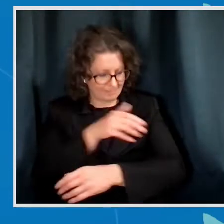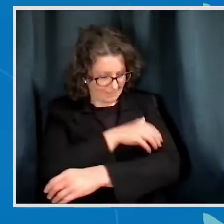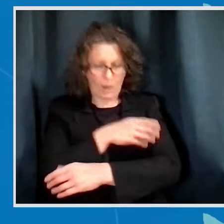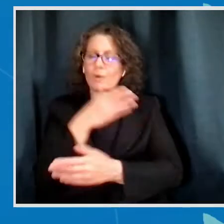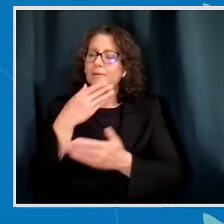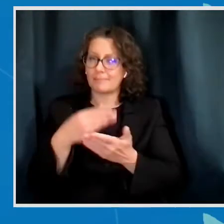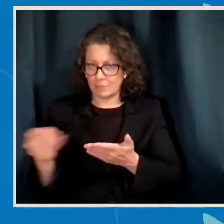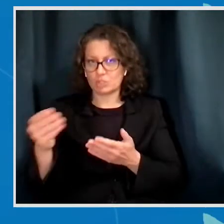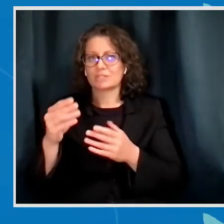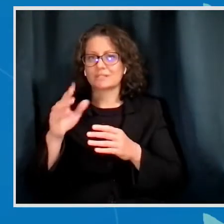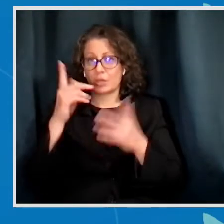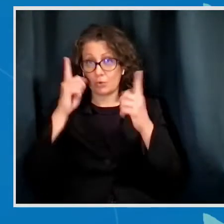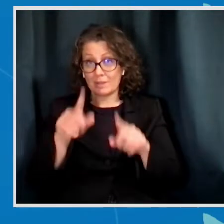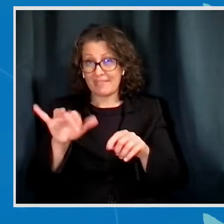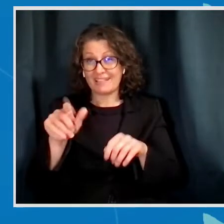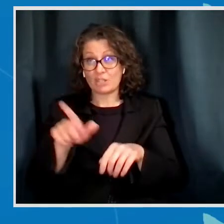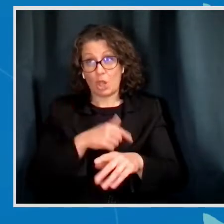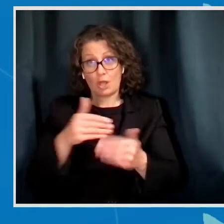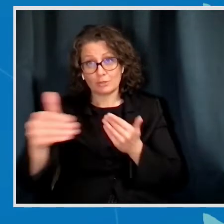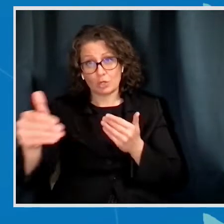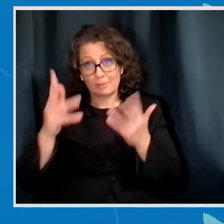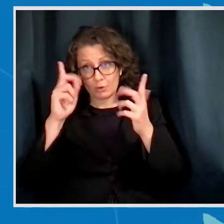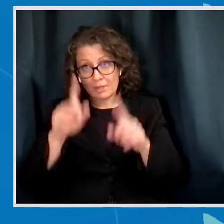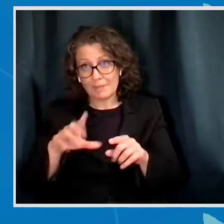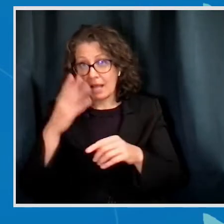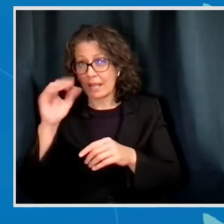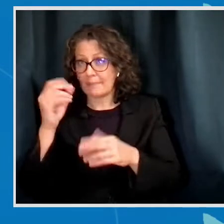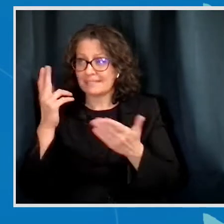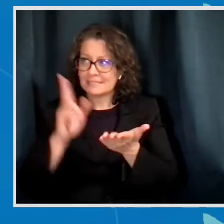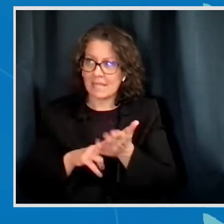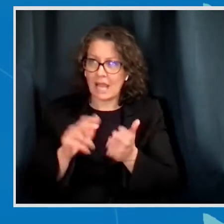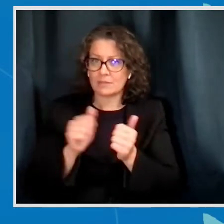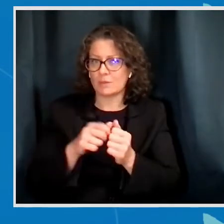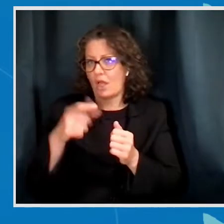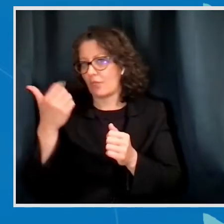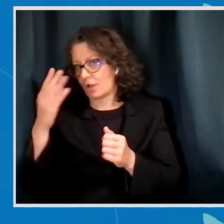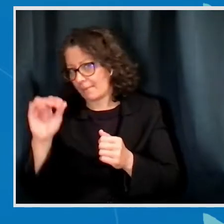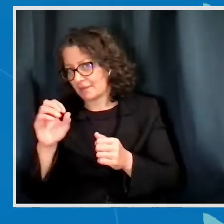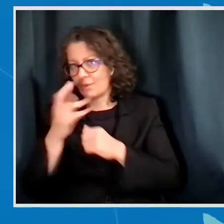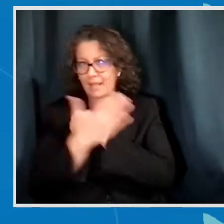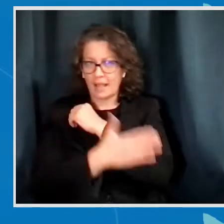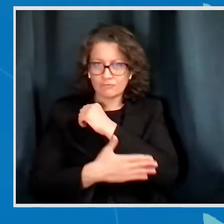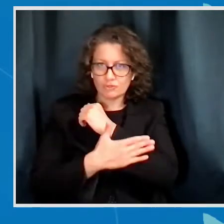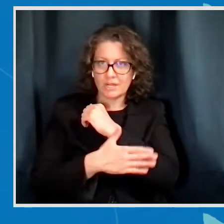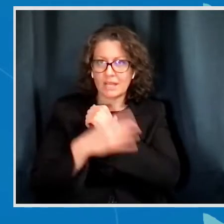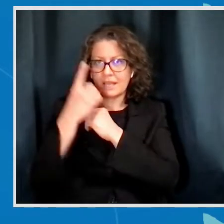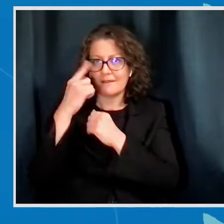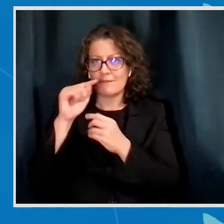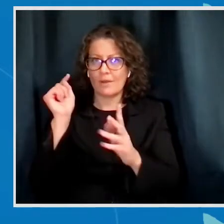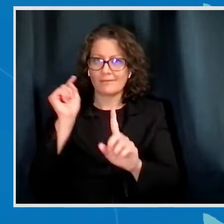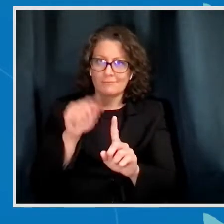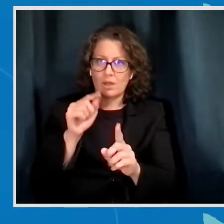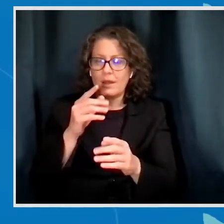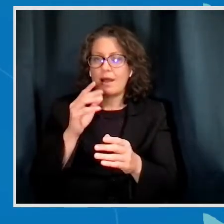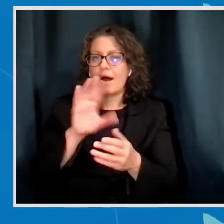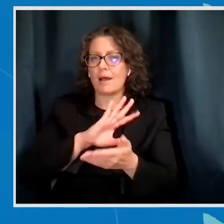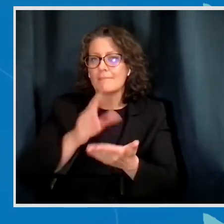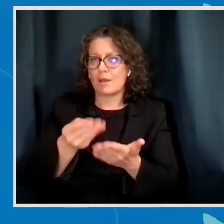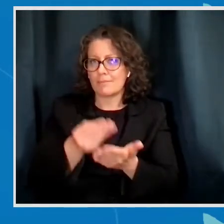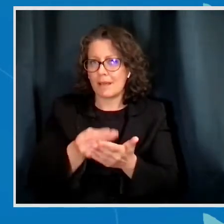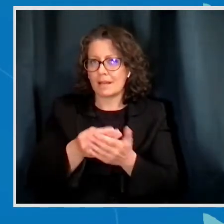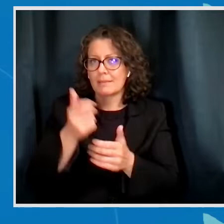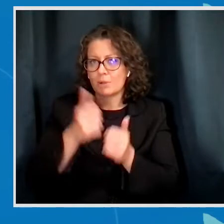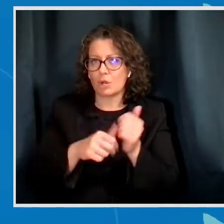that a company signs with either another company or a country. It says, for the following amount of money per kilowatt hour, et